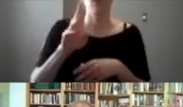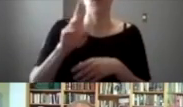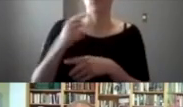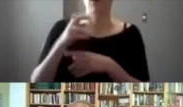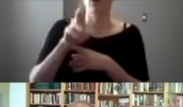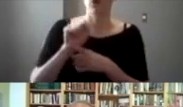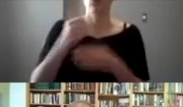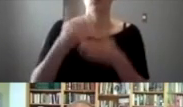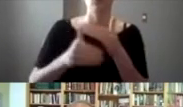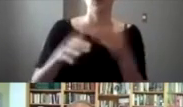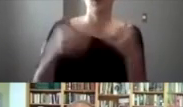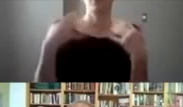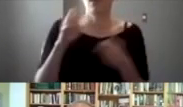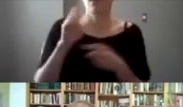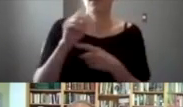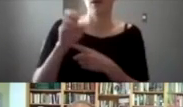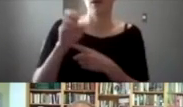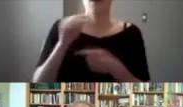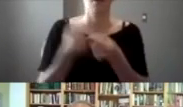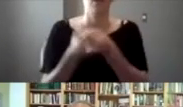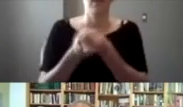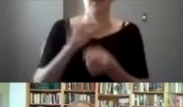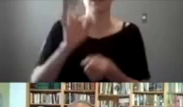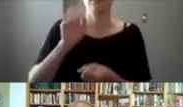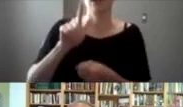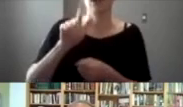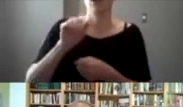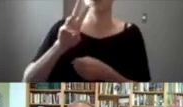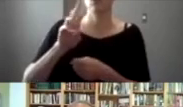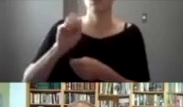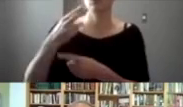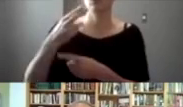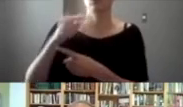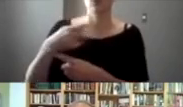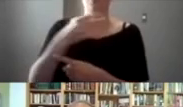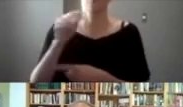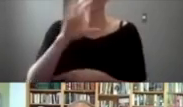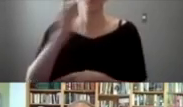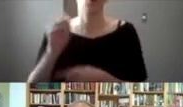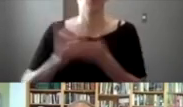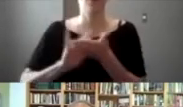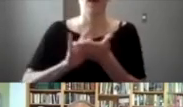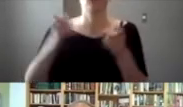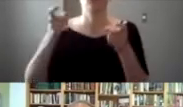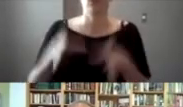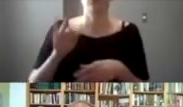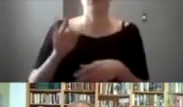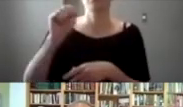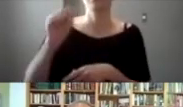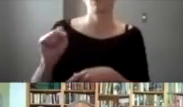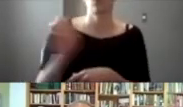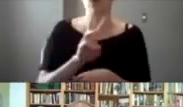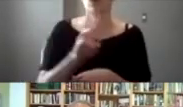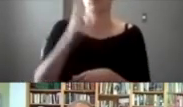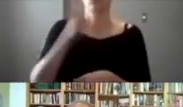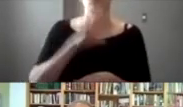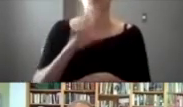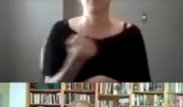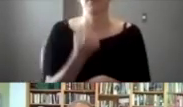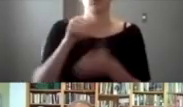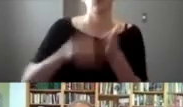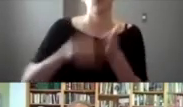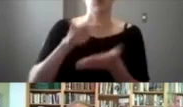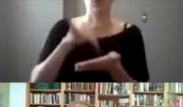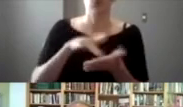Reproductive Health Care and Advocacy Fellowship and the co-medical director of Southwestern's Women's Surgery Center in